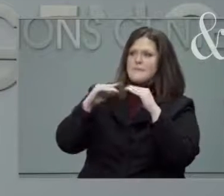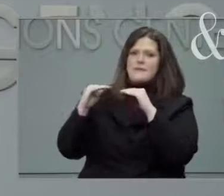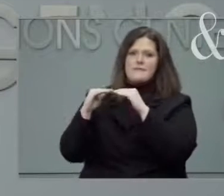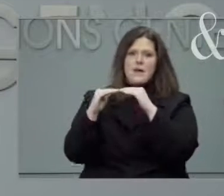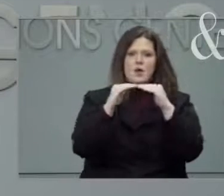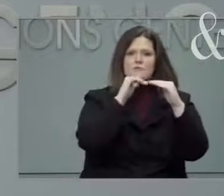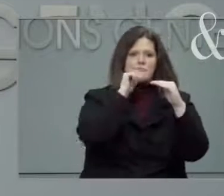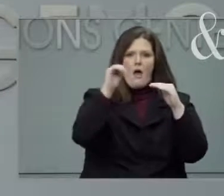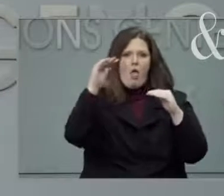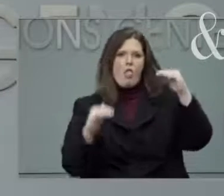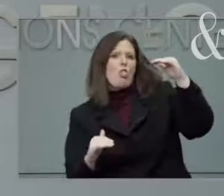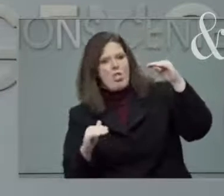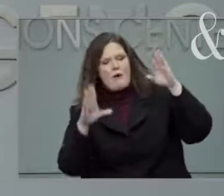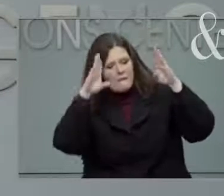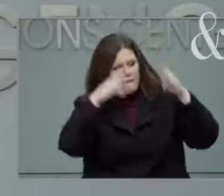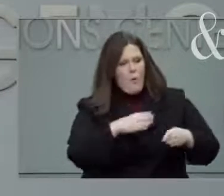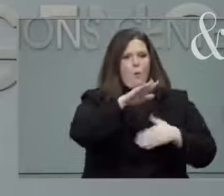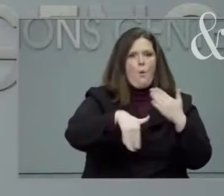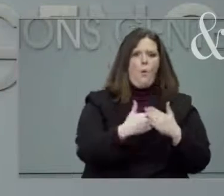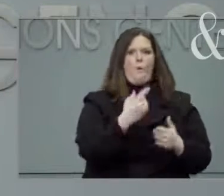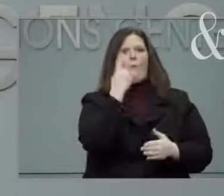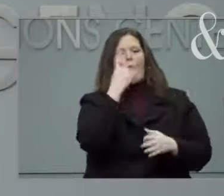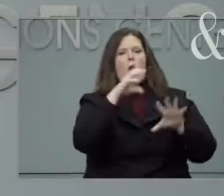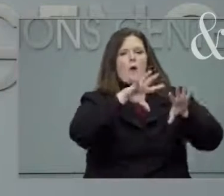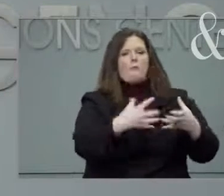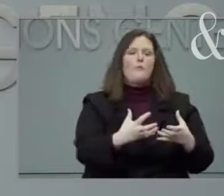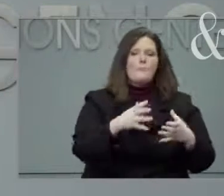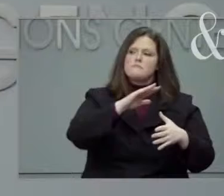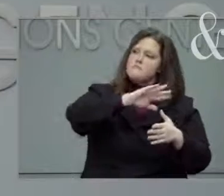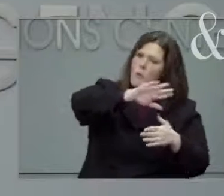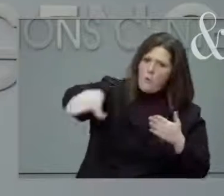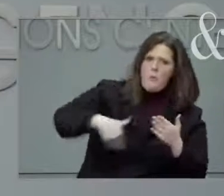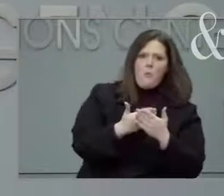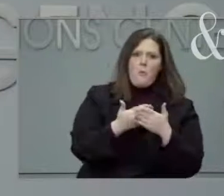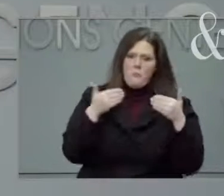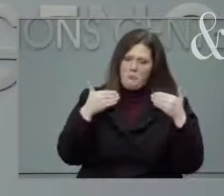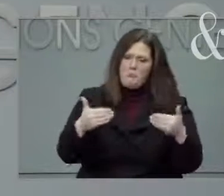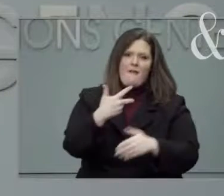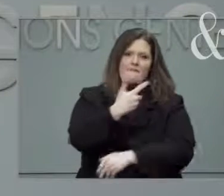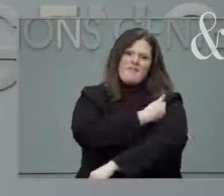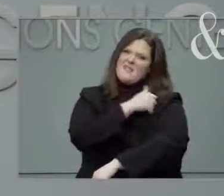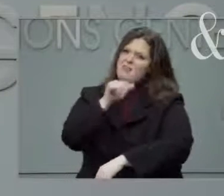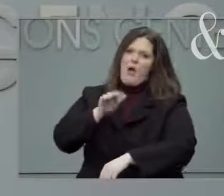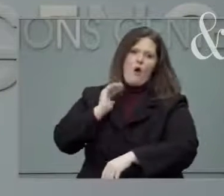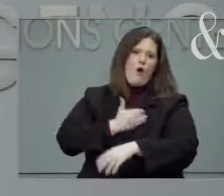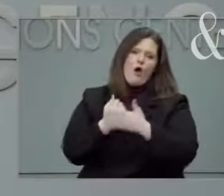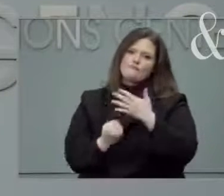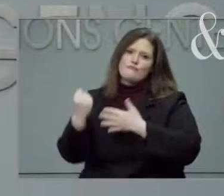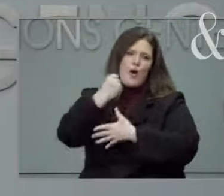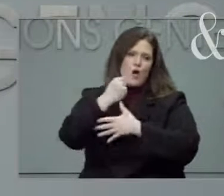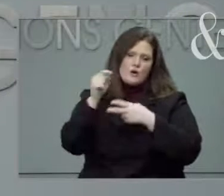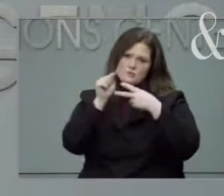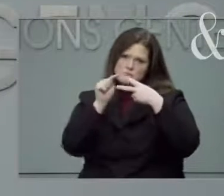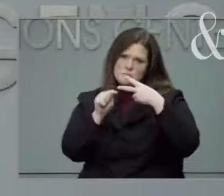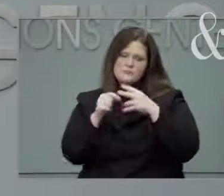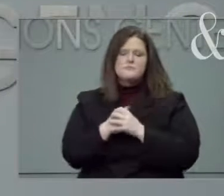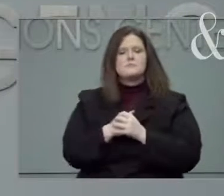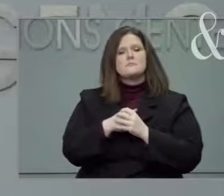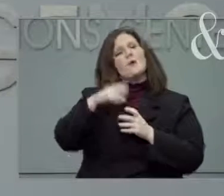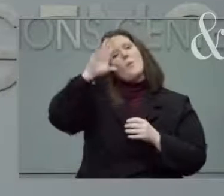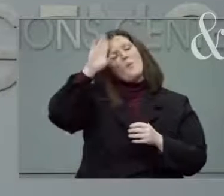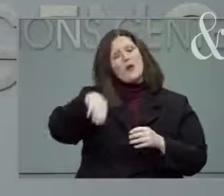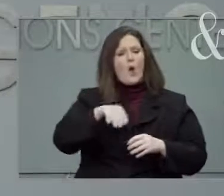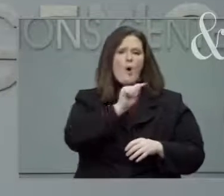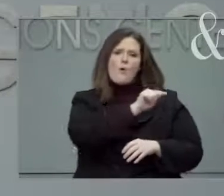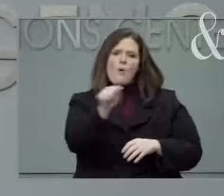in a particular location, depending on that provider. As far as the appointment process, we know that this can